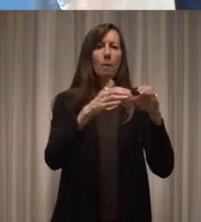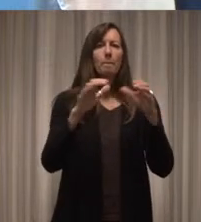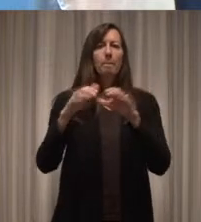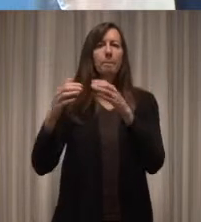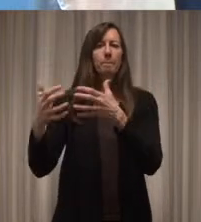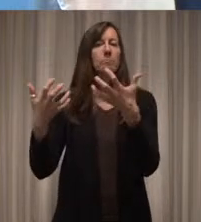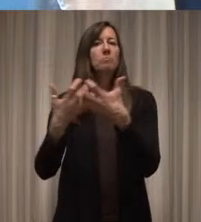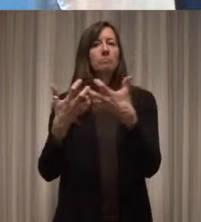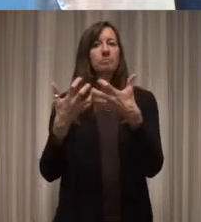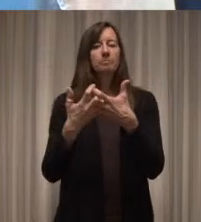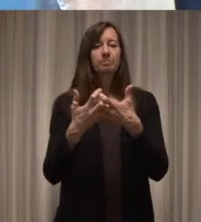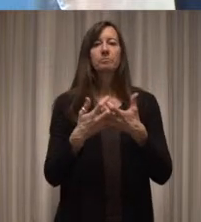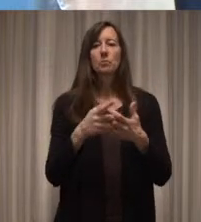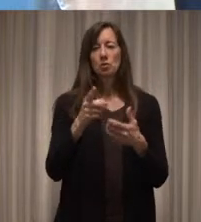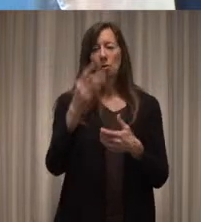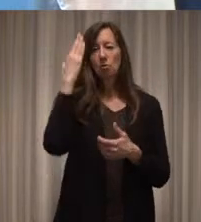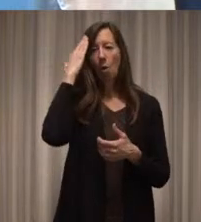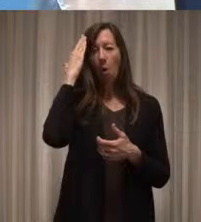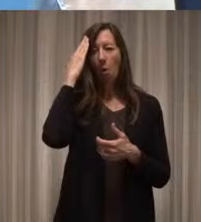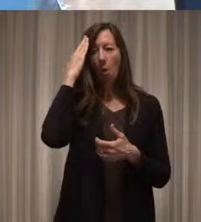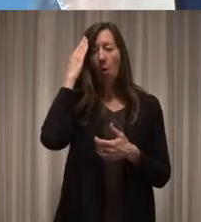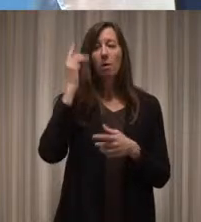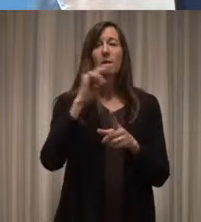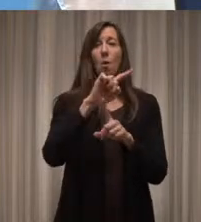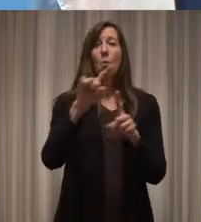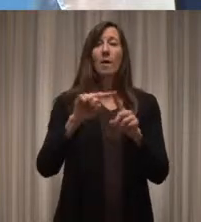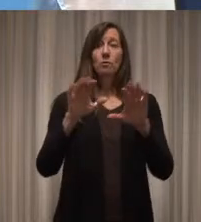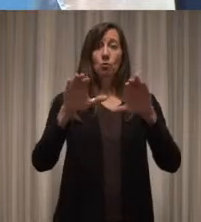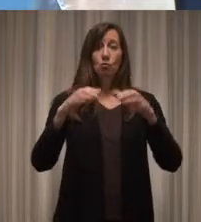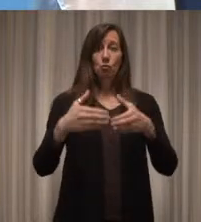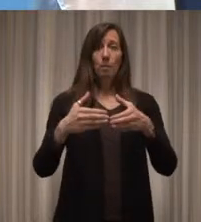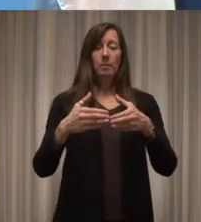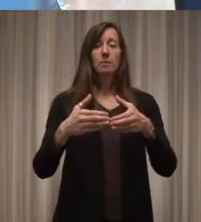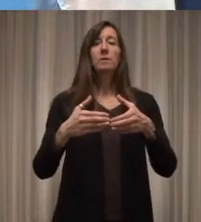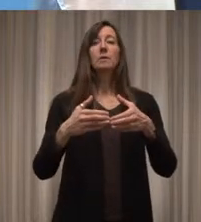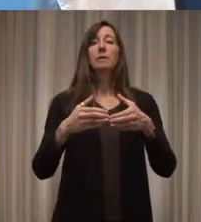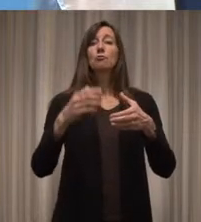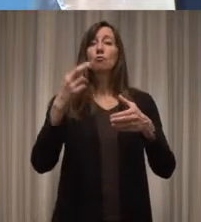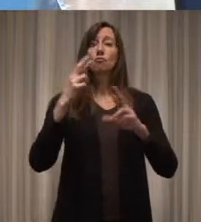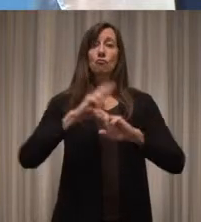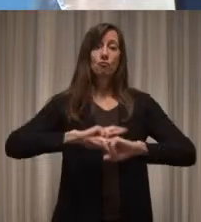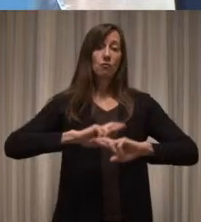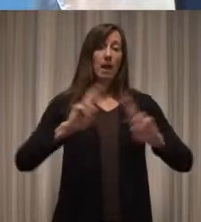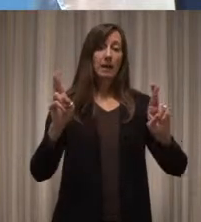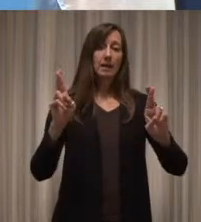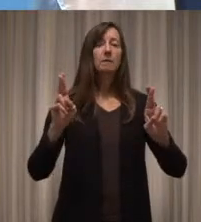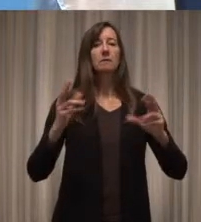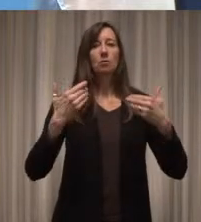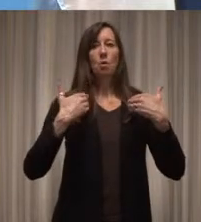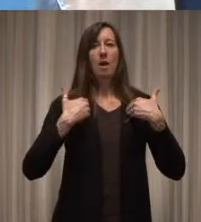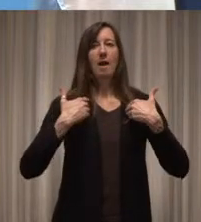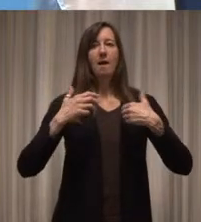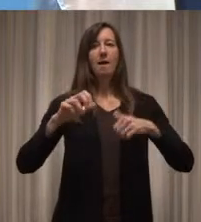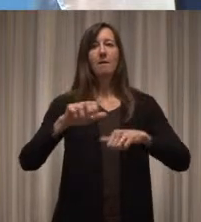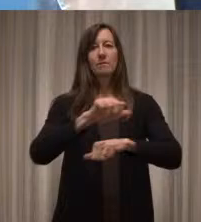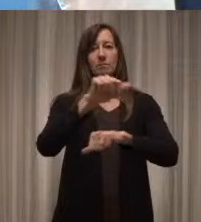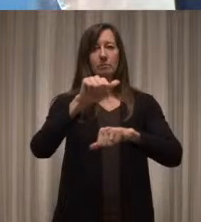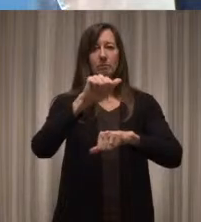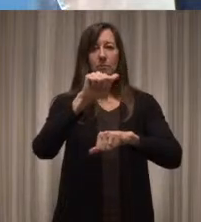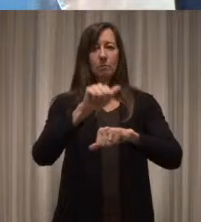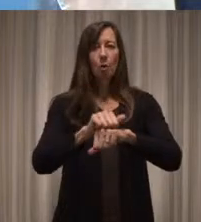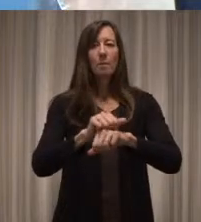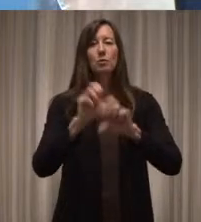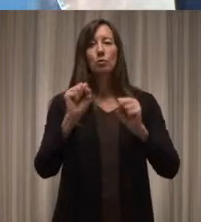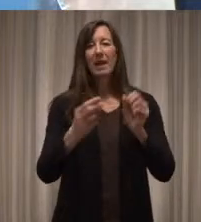up, you will get the opportunity, as appointments open up, to actually sign up